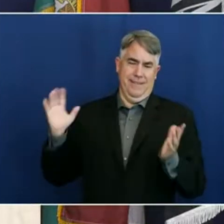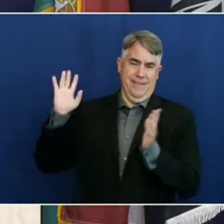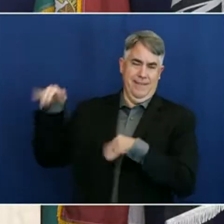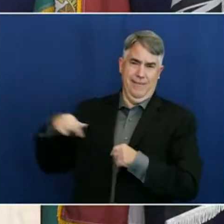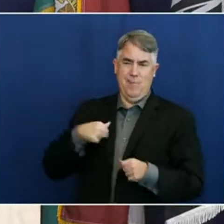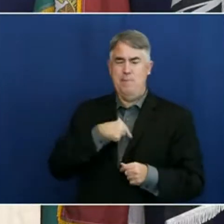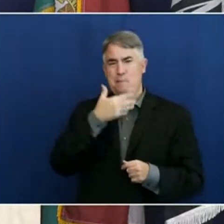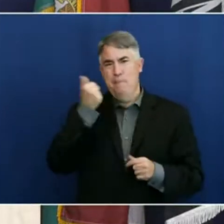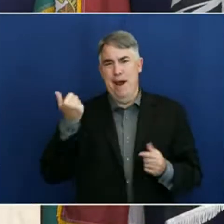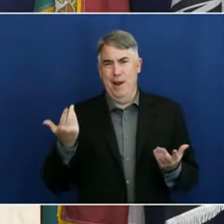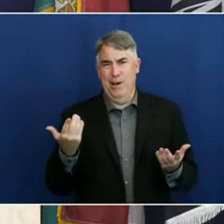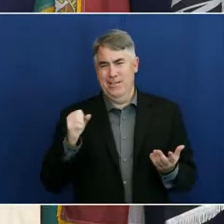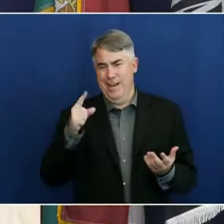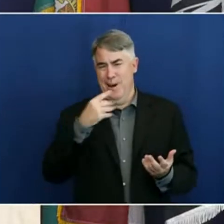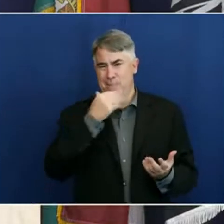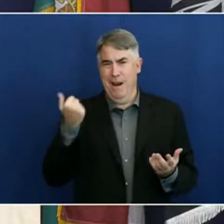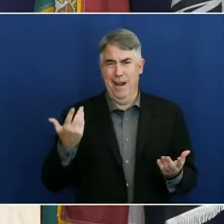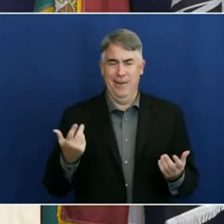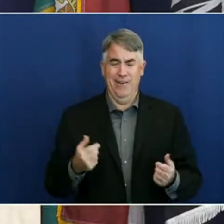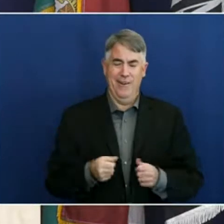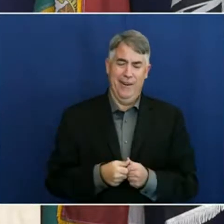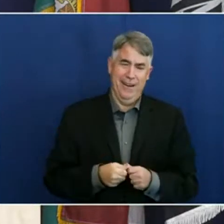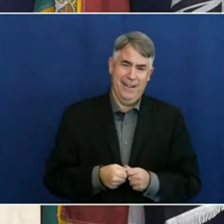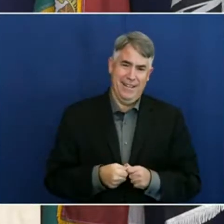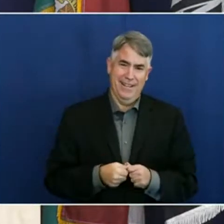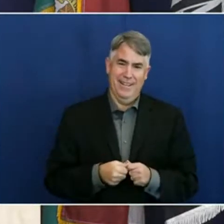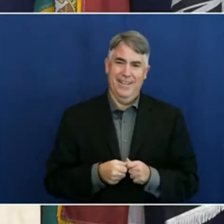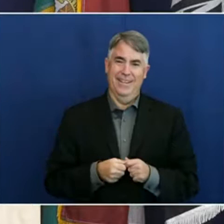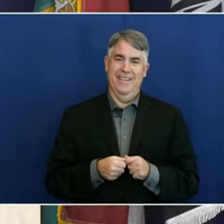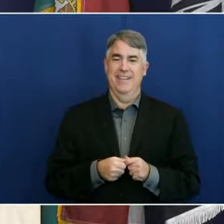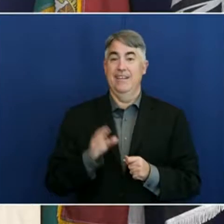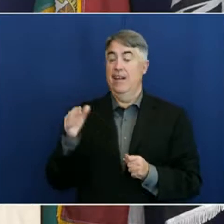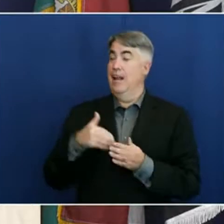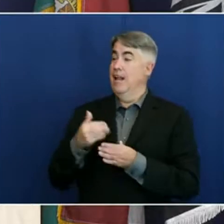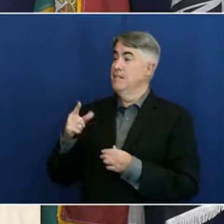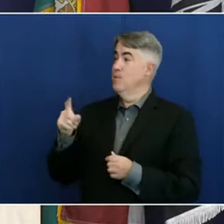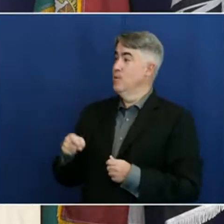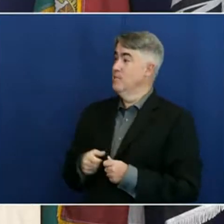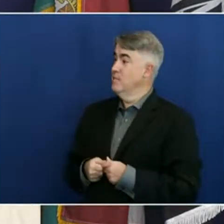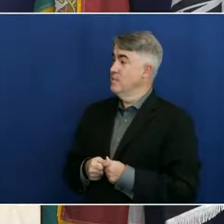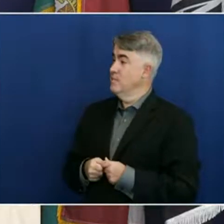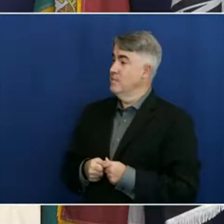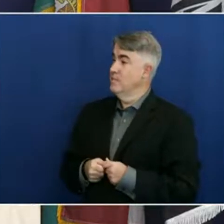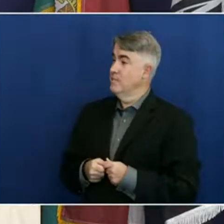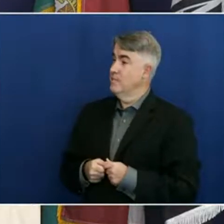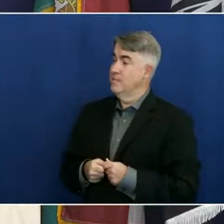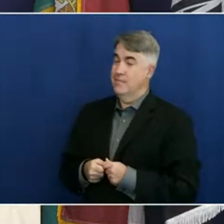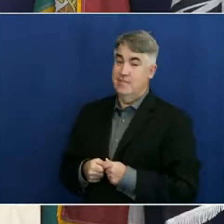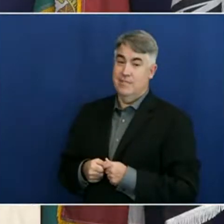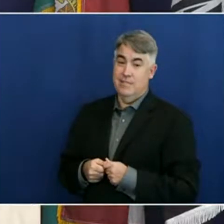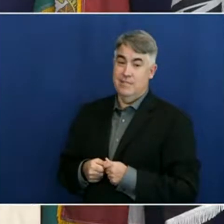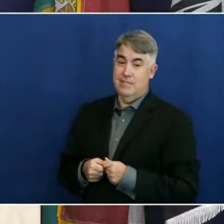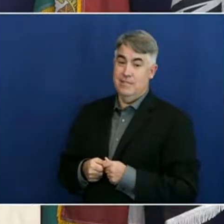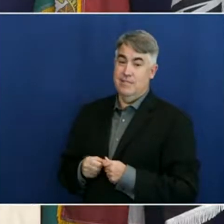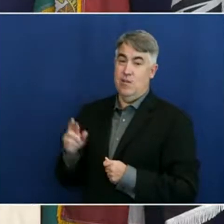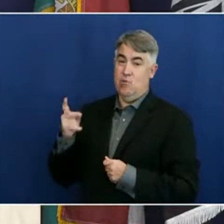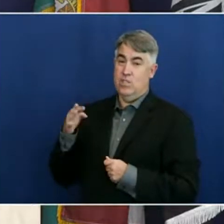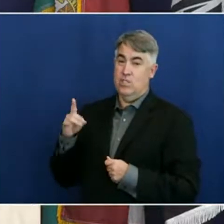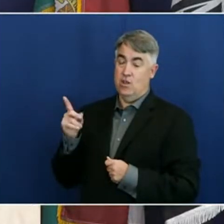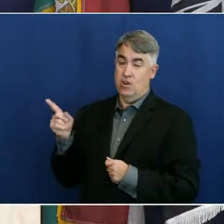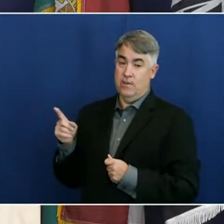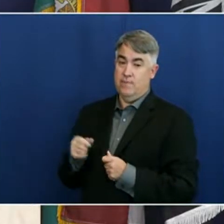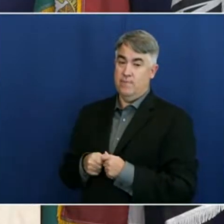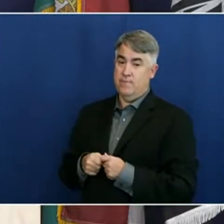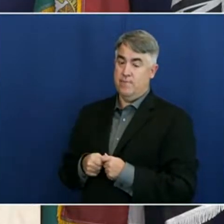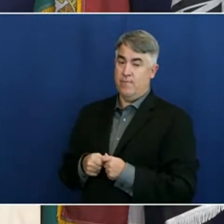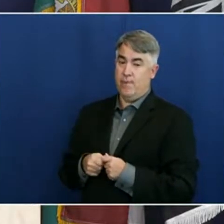LA. This next question is from Richard Allen with CBS News 8. Are there any updates on the number of COVID cases in San